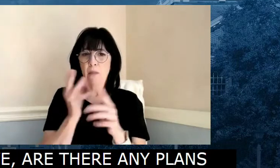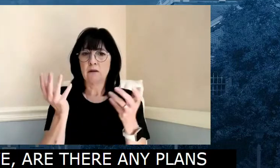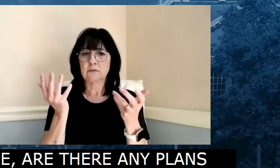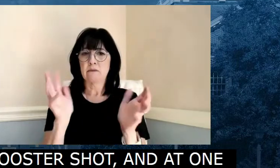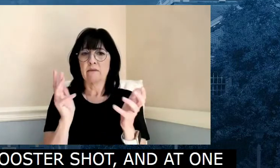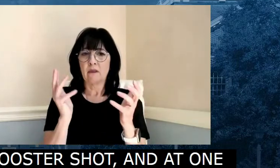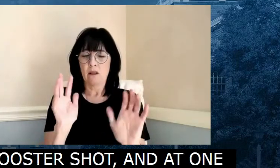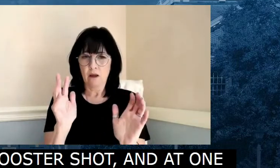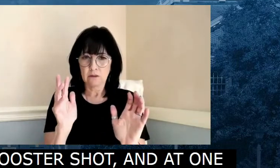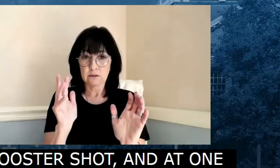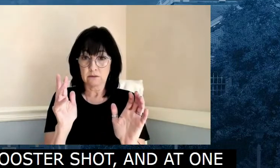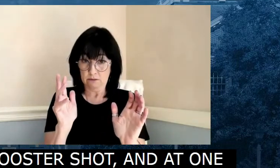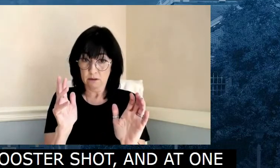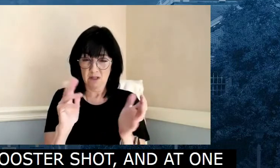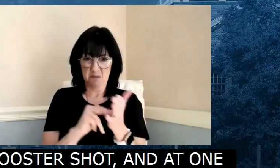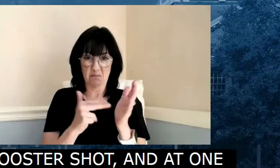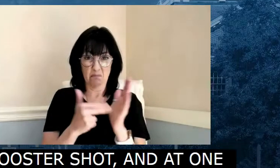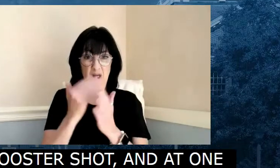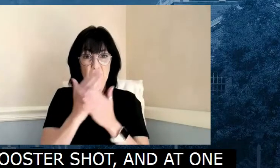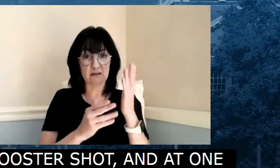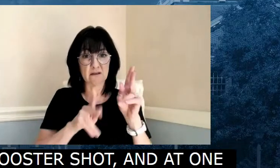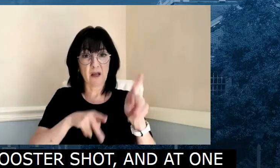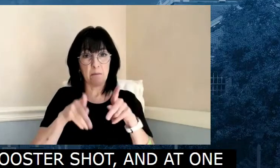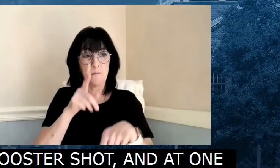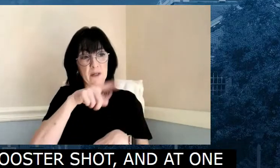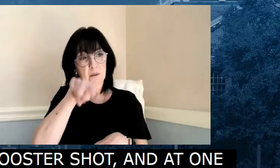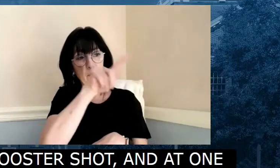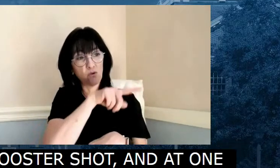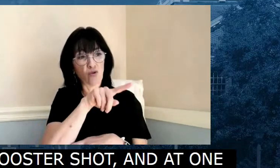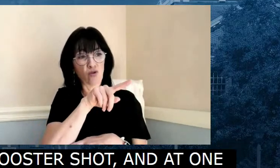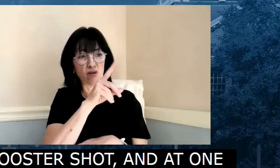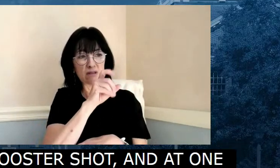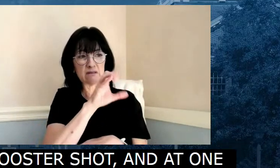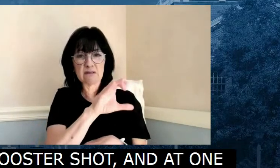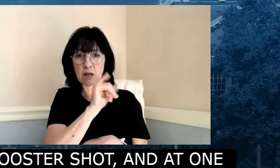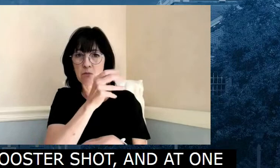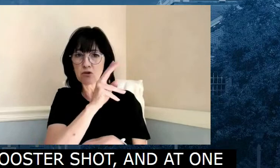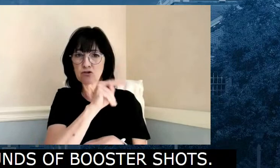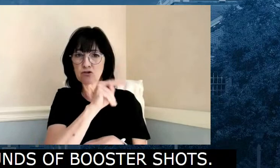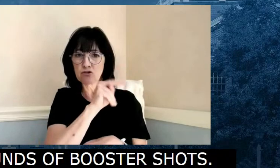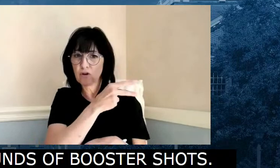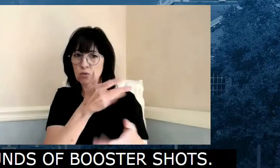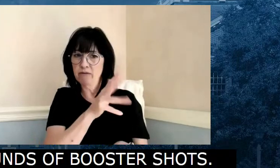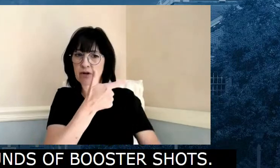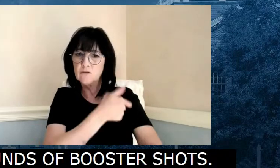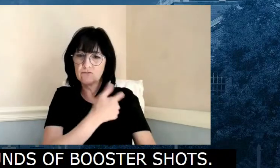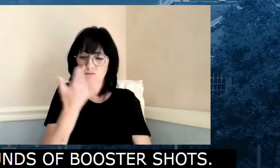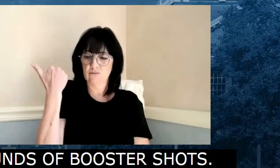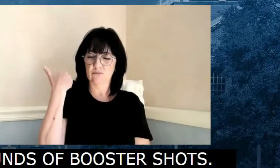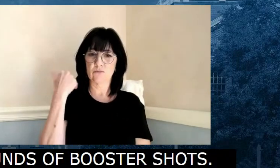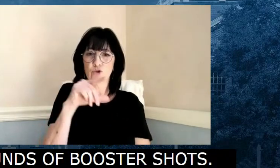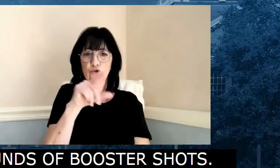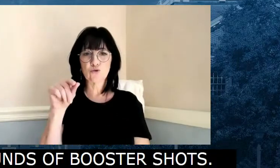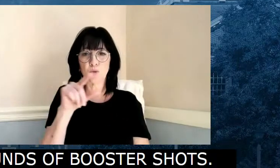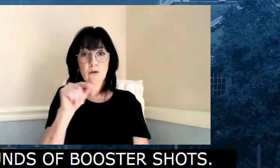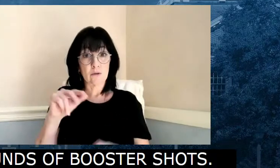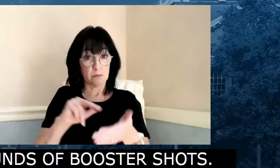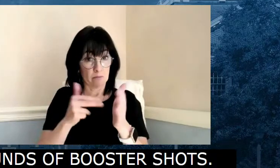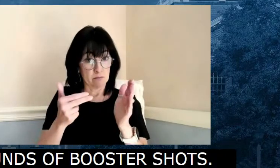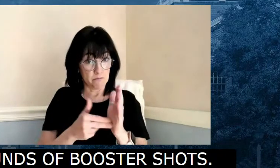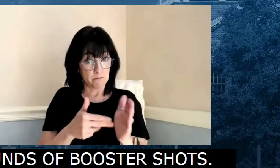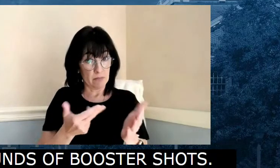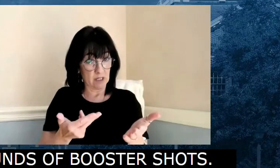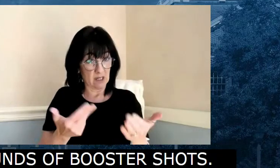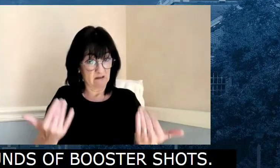that time period. Dr. Rattay? Yeah, so, we are, eager to see how the science evolves